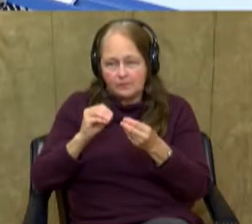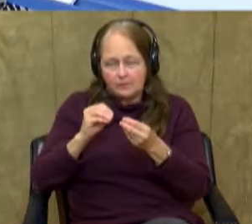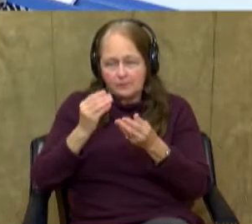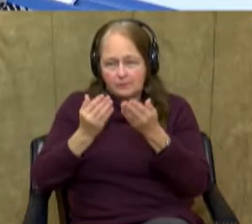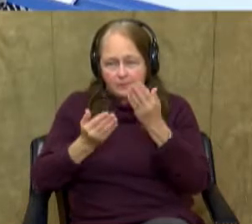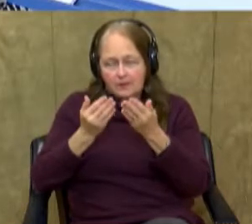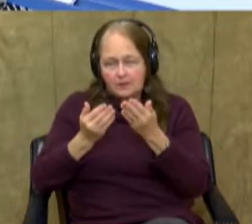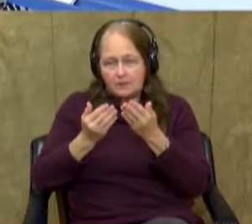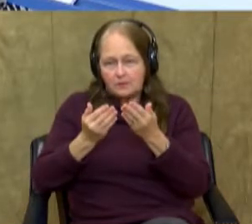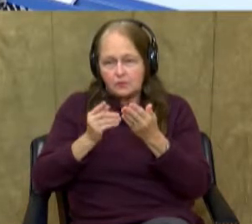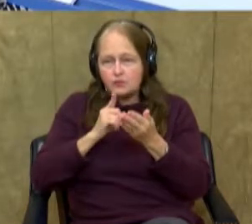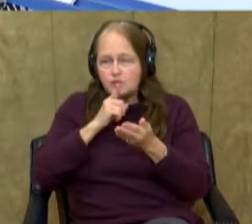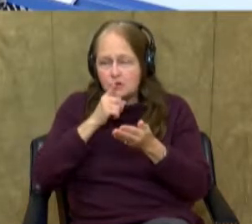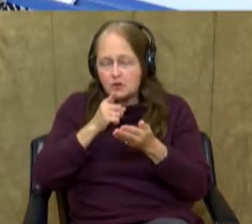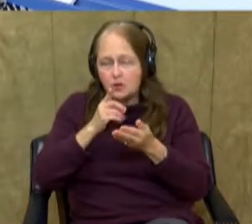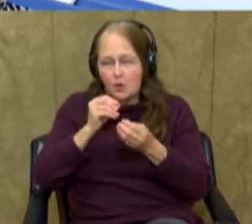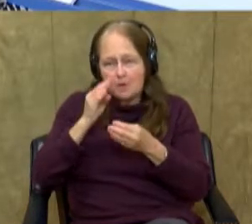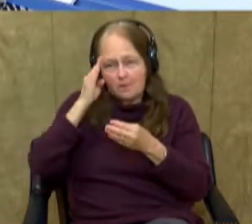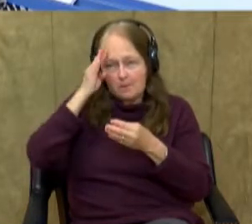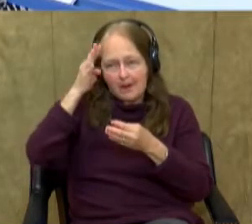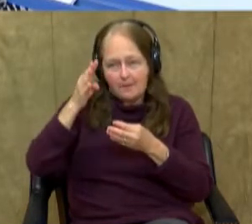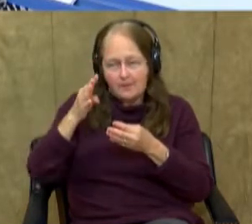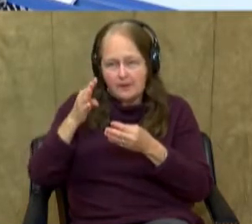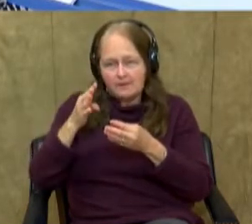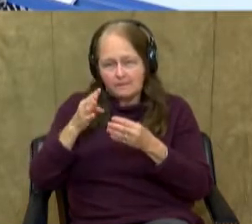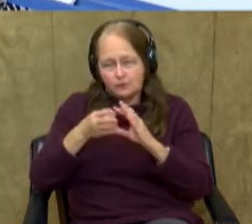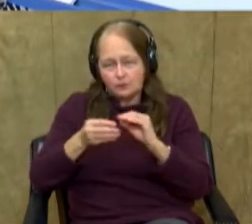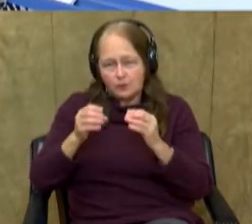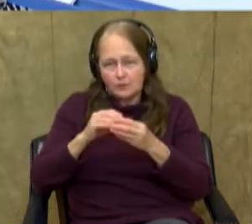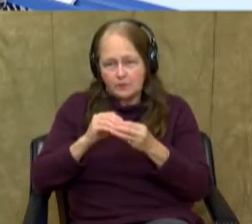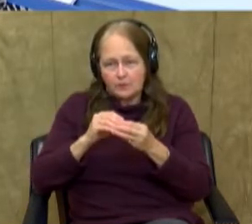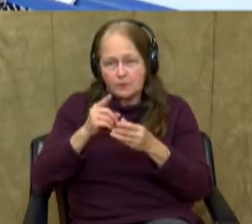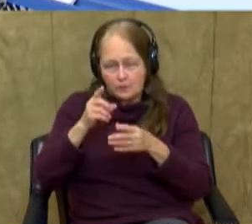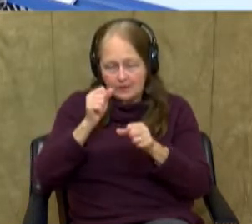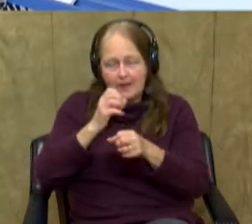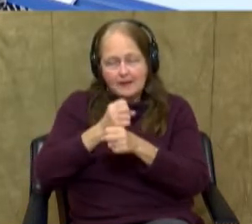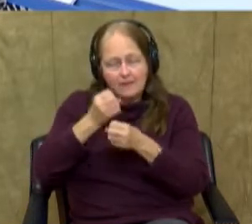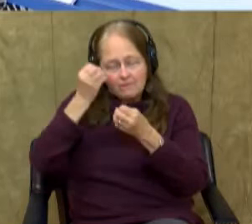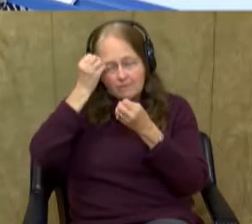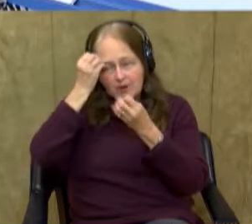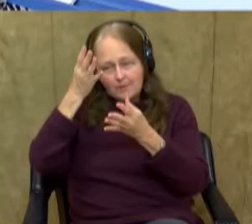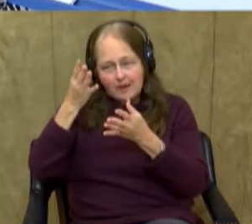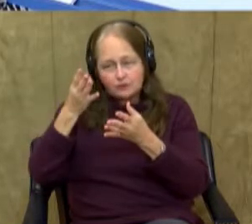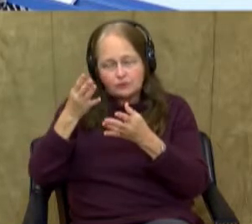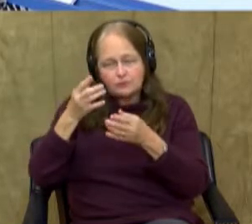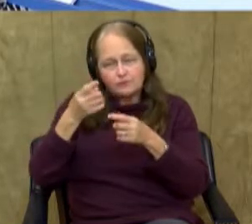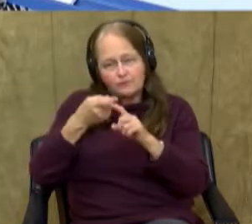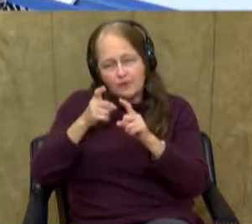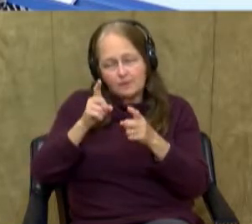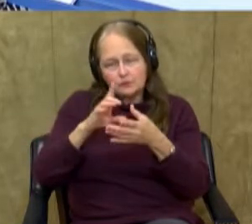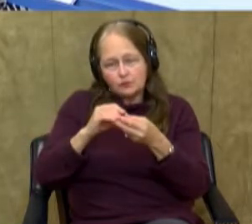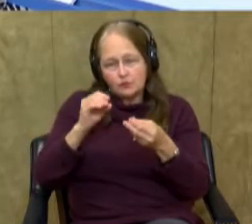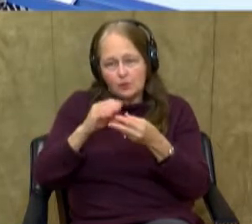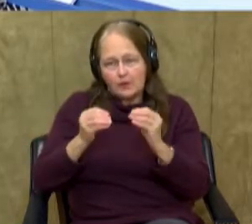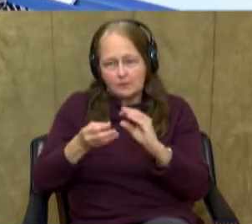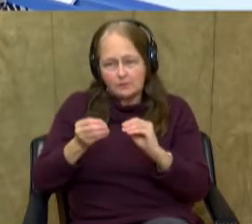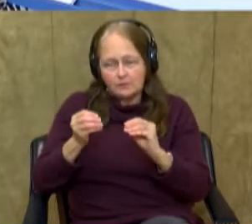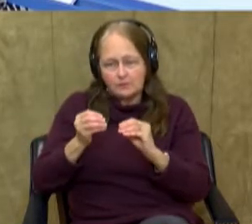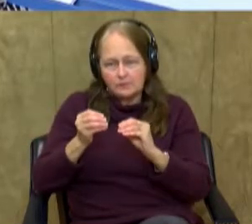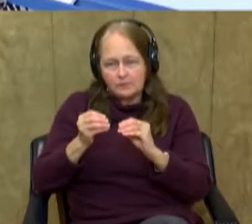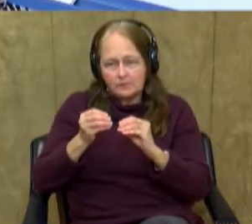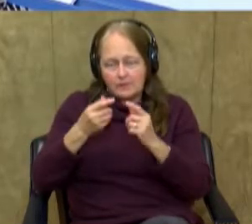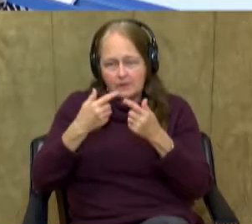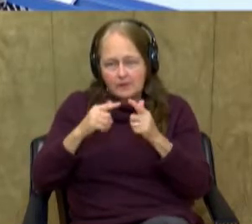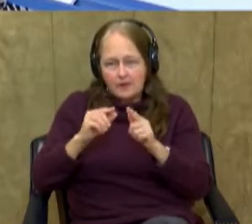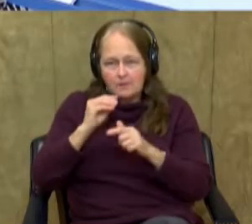or a make-believe story, you can still get real information about the things that happen in that story. So we'll see. There may be a little bit of both. So let